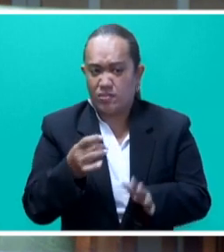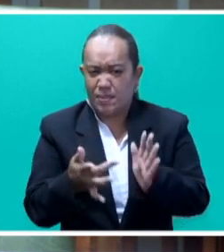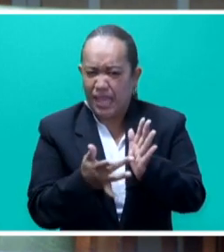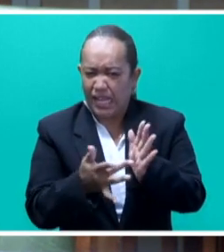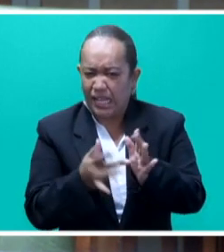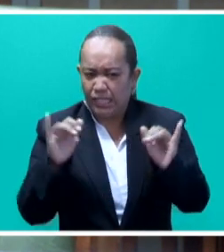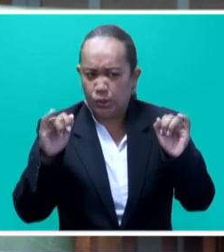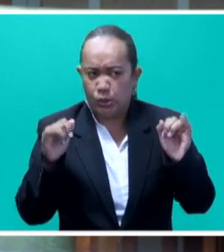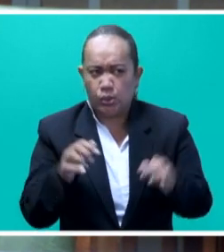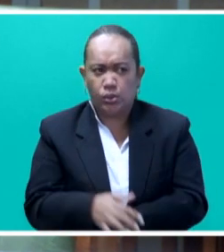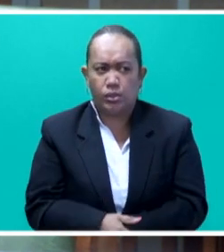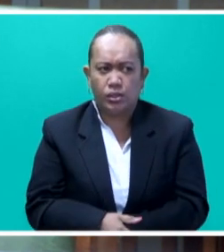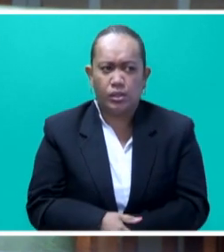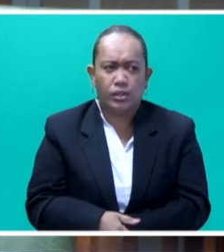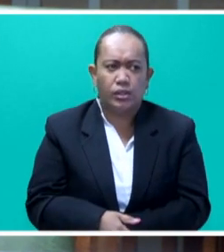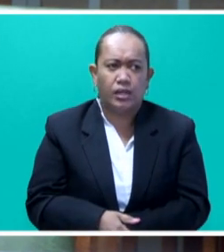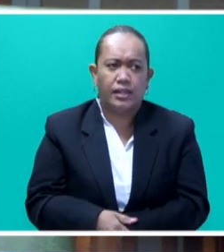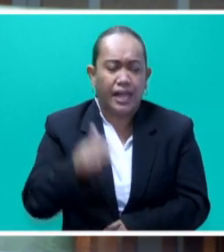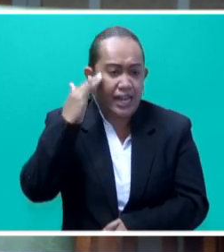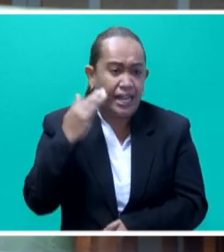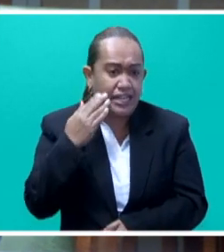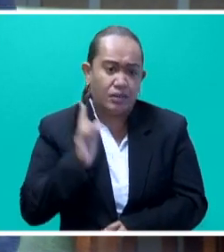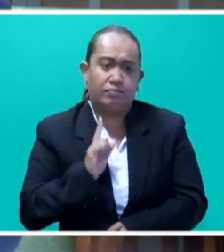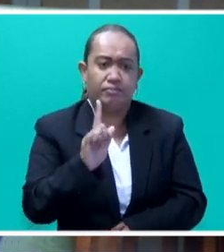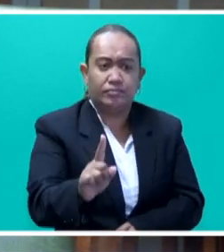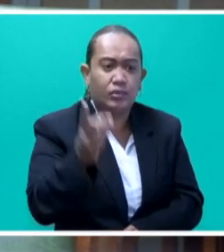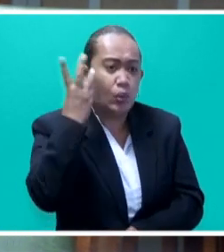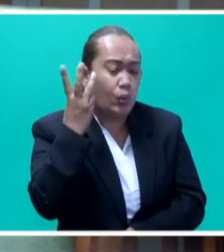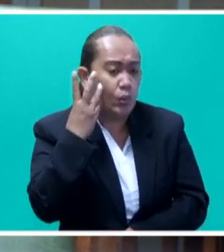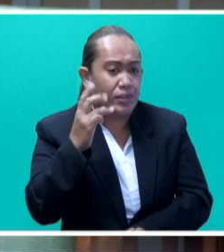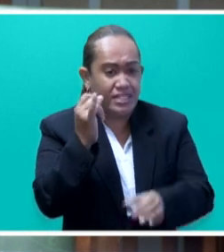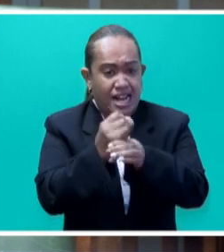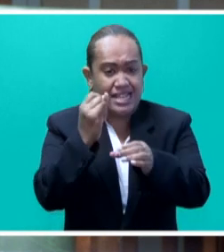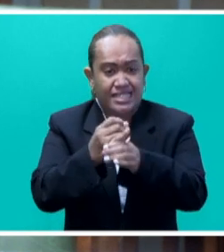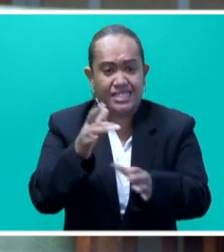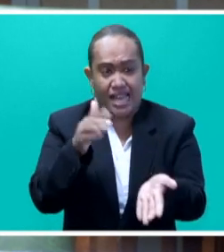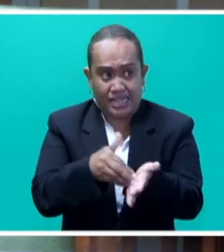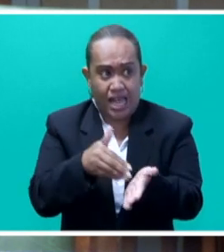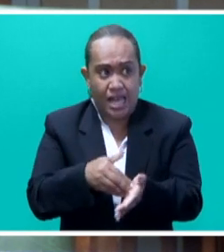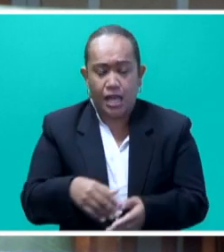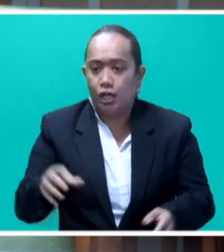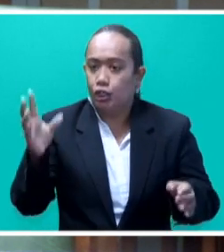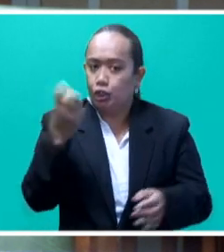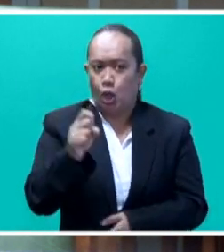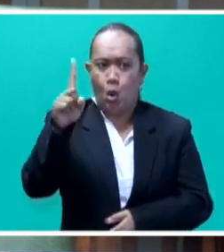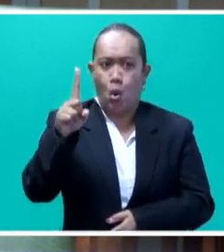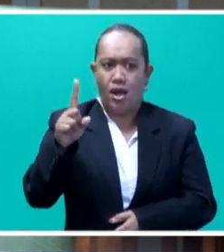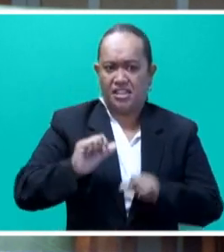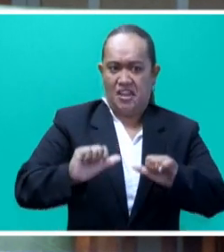The lady had also gone to the Women's Crisis Center, we understand. Nothing happened. Nobody came to the defense of that